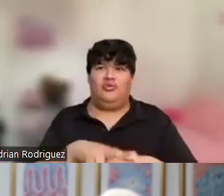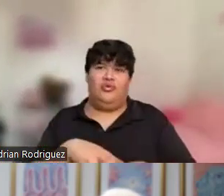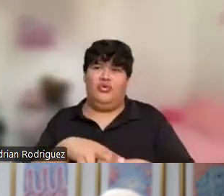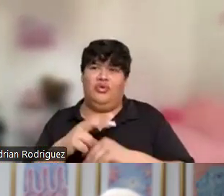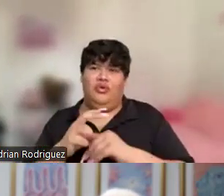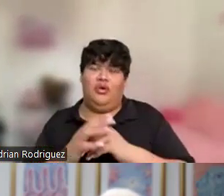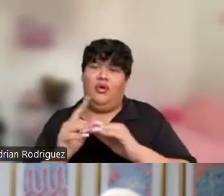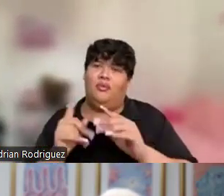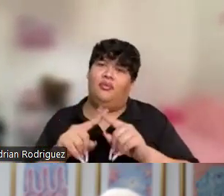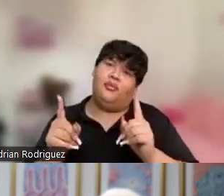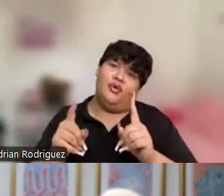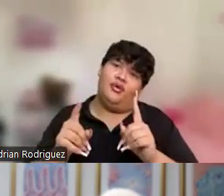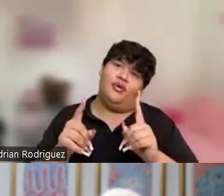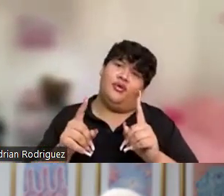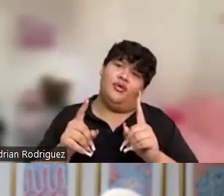but